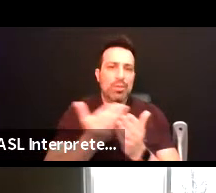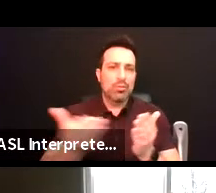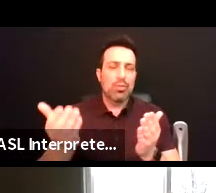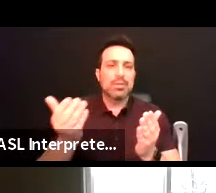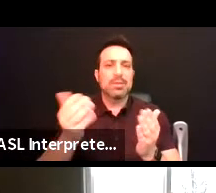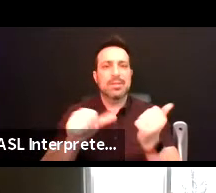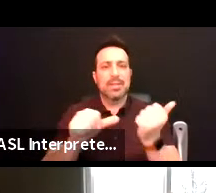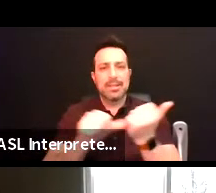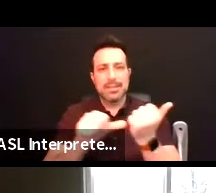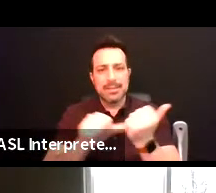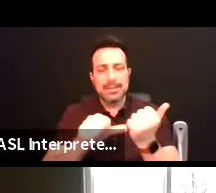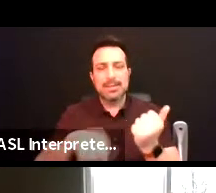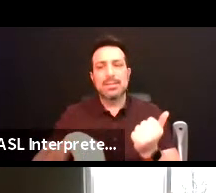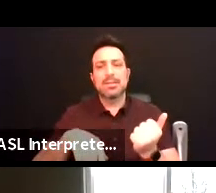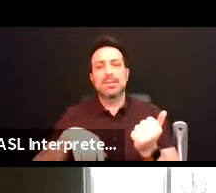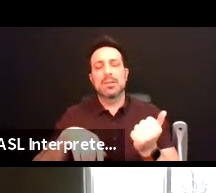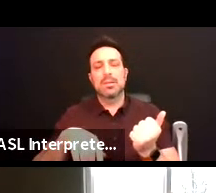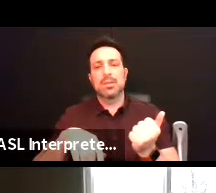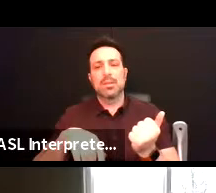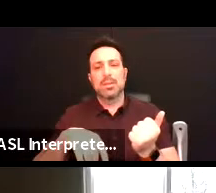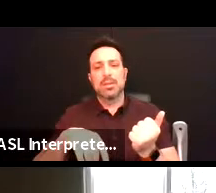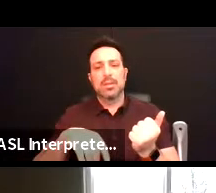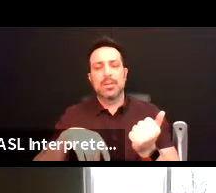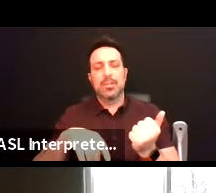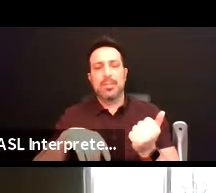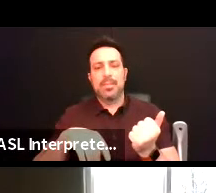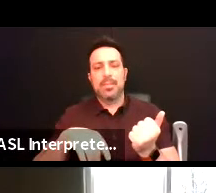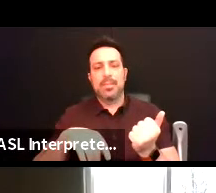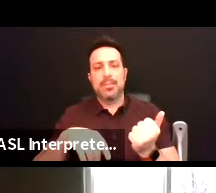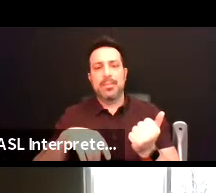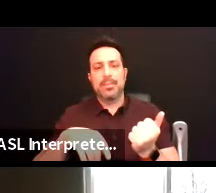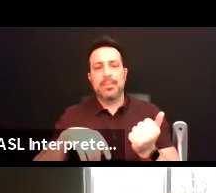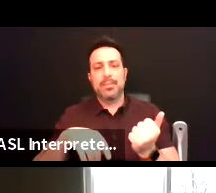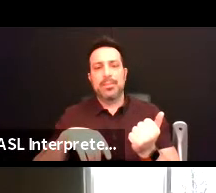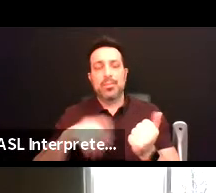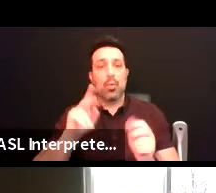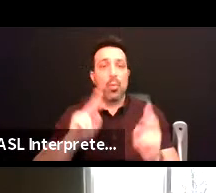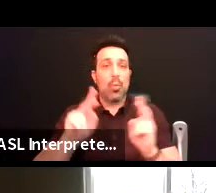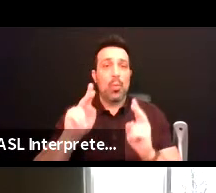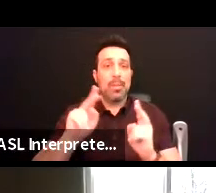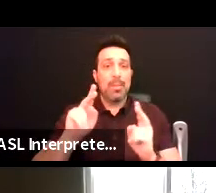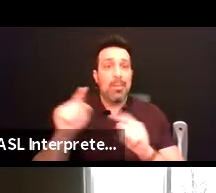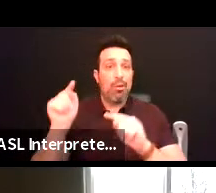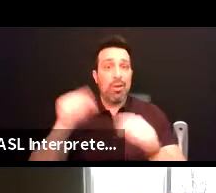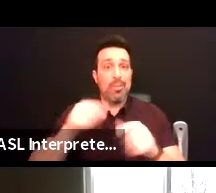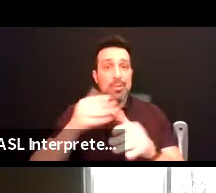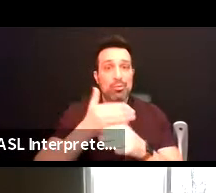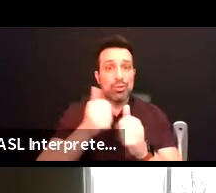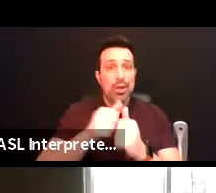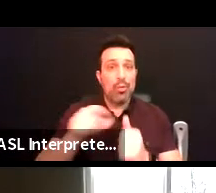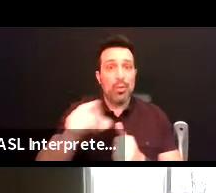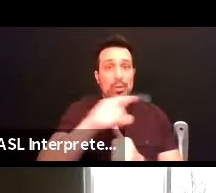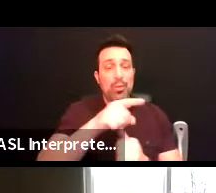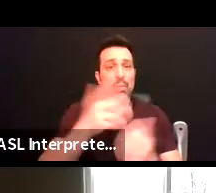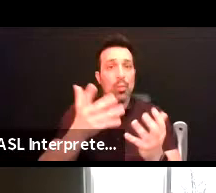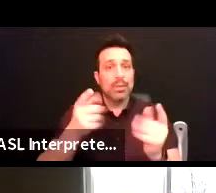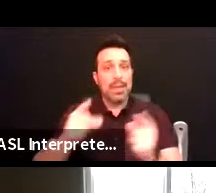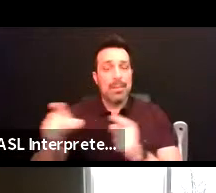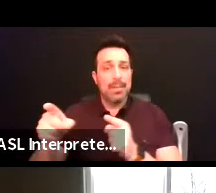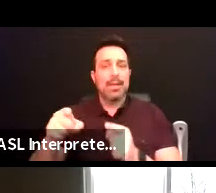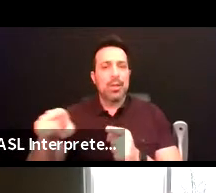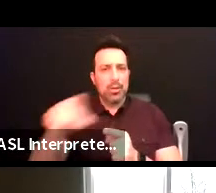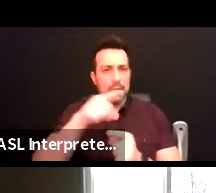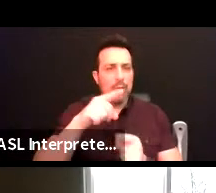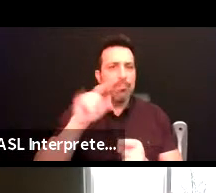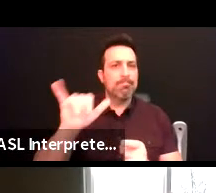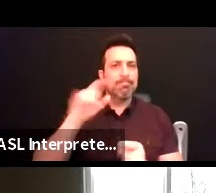assistance, and that when people are coming to share with you what's happening, that you're taking